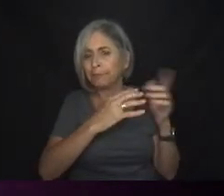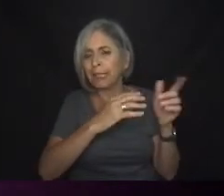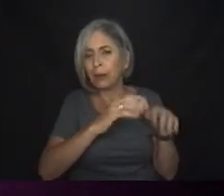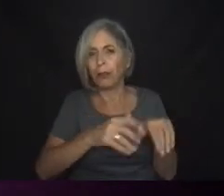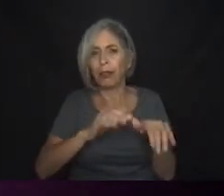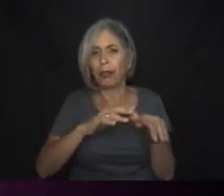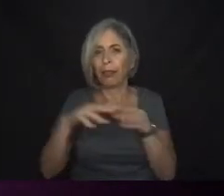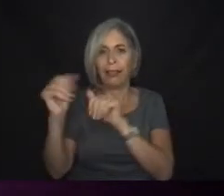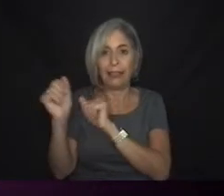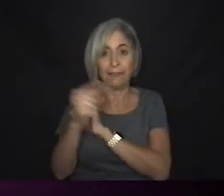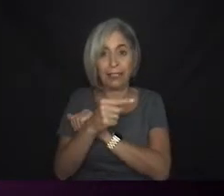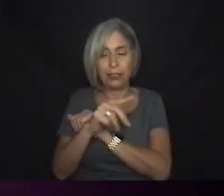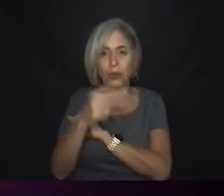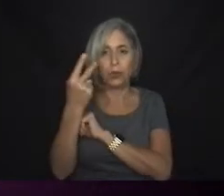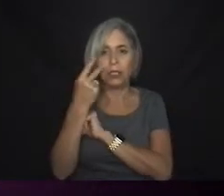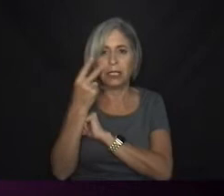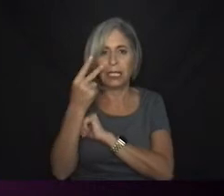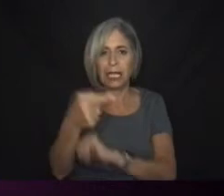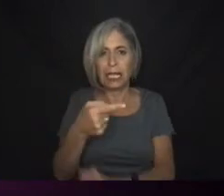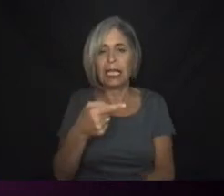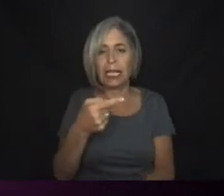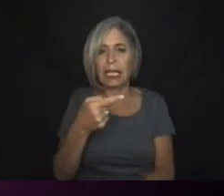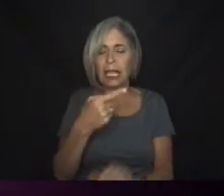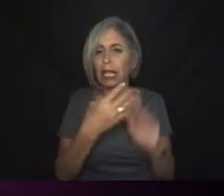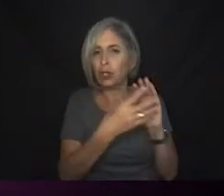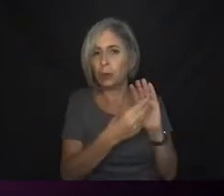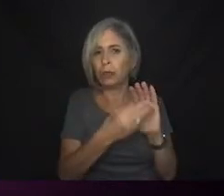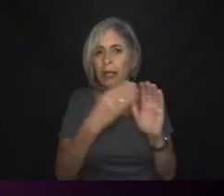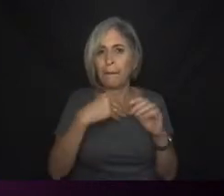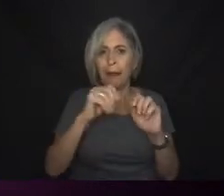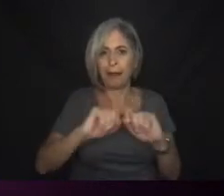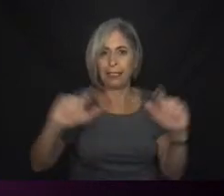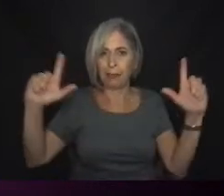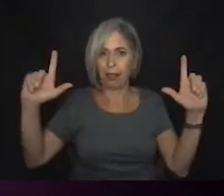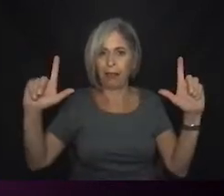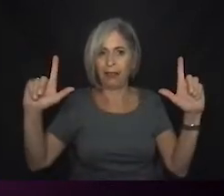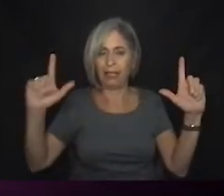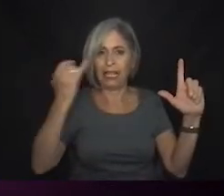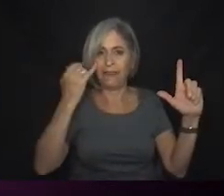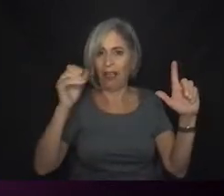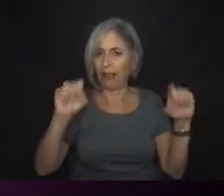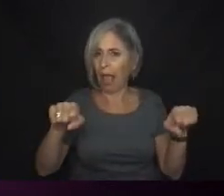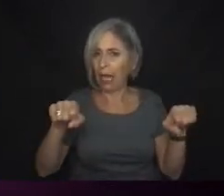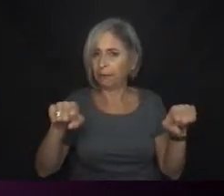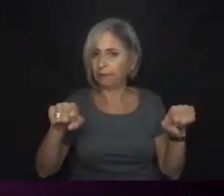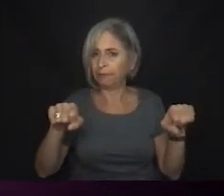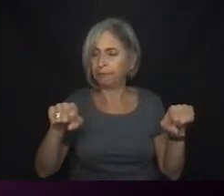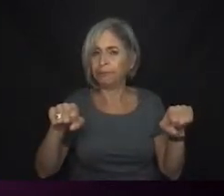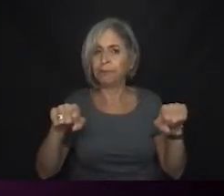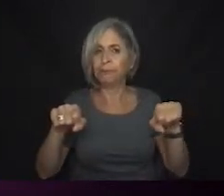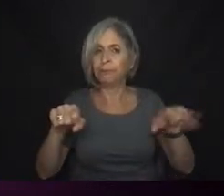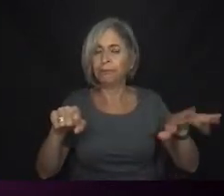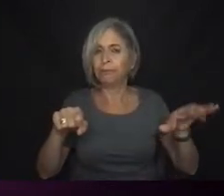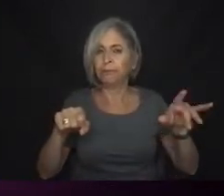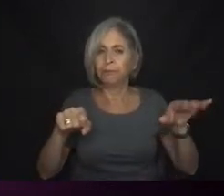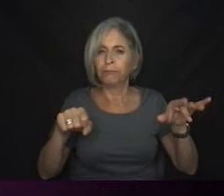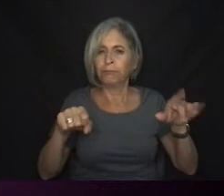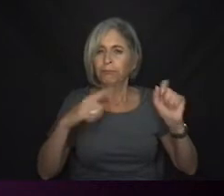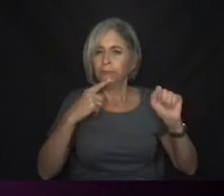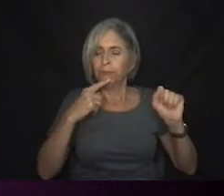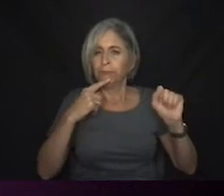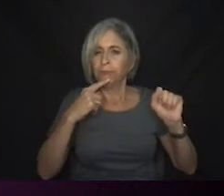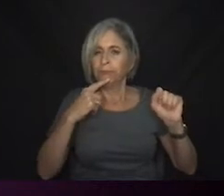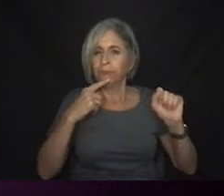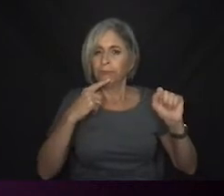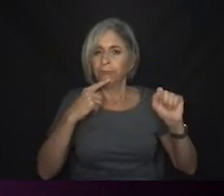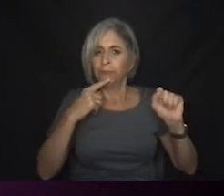here, and you're going to see I need to duplicate my displays if I can. They didn't know I'd be live coding, did